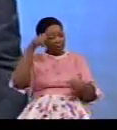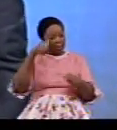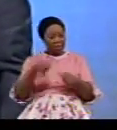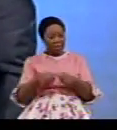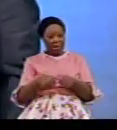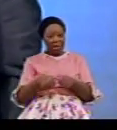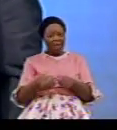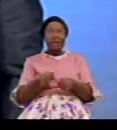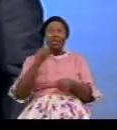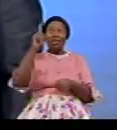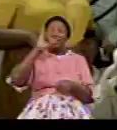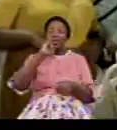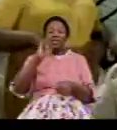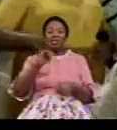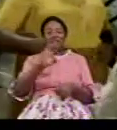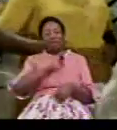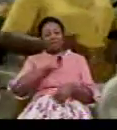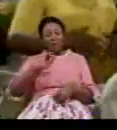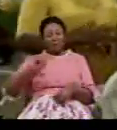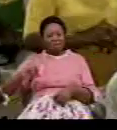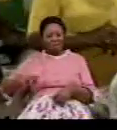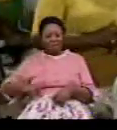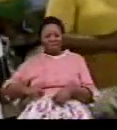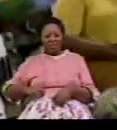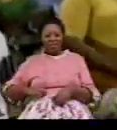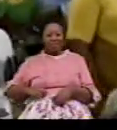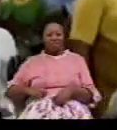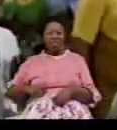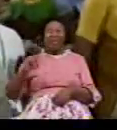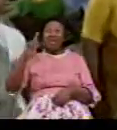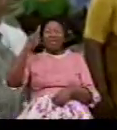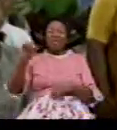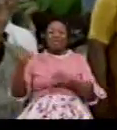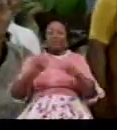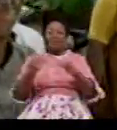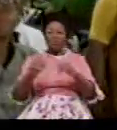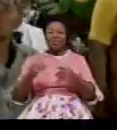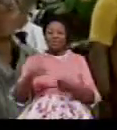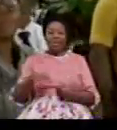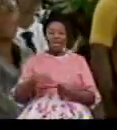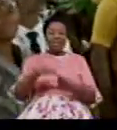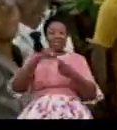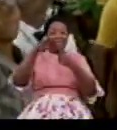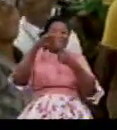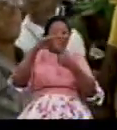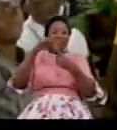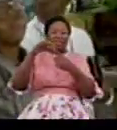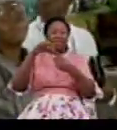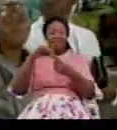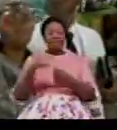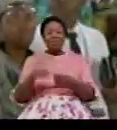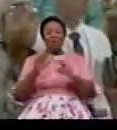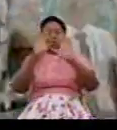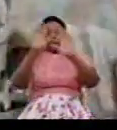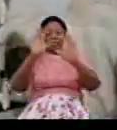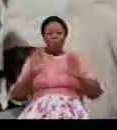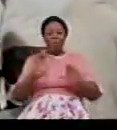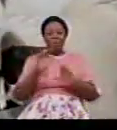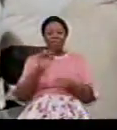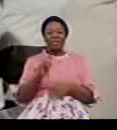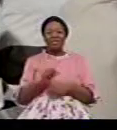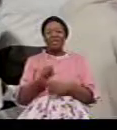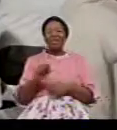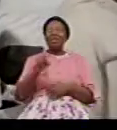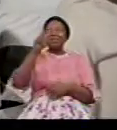You will not fail. Your power will not fail. I bring everyone before you, whatever their